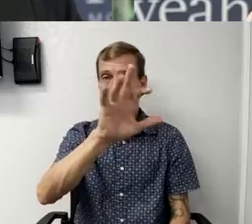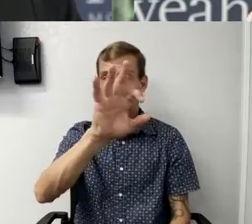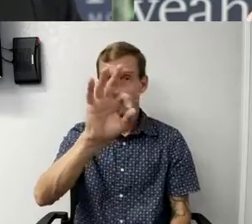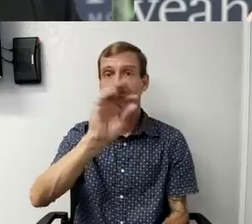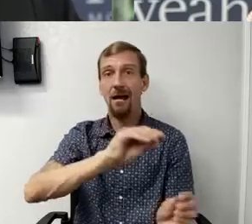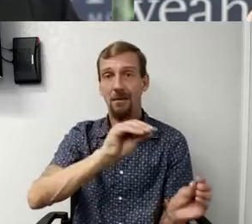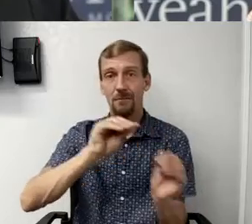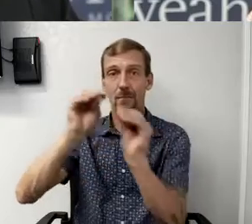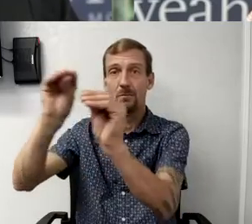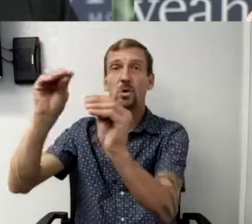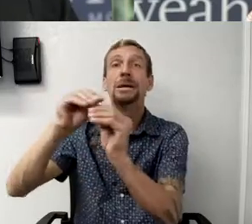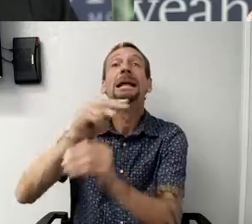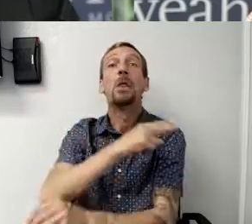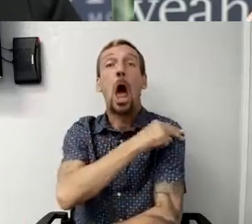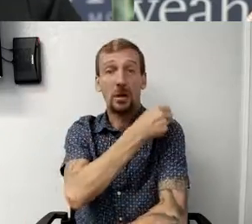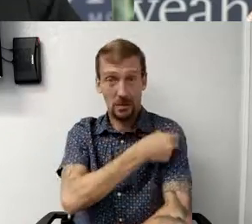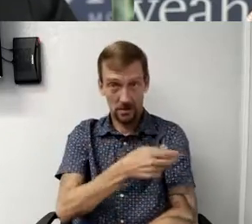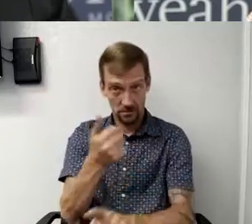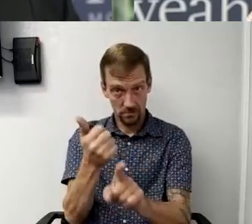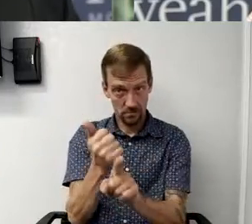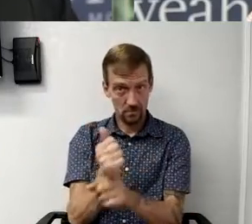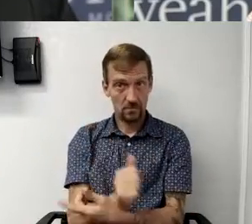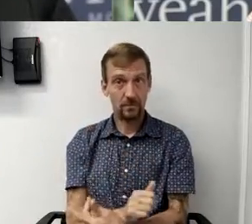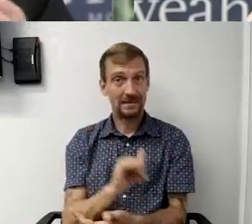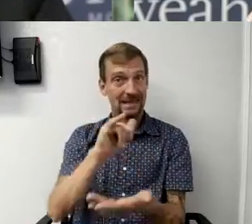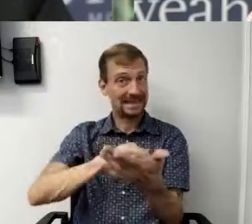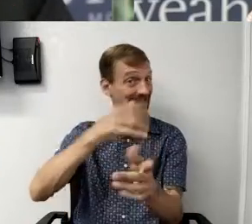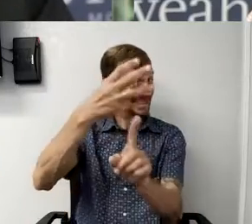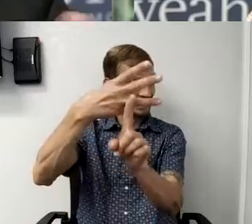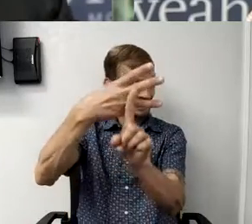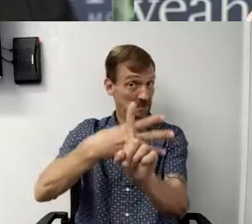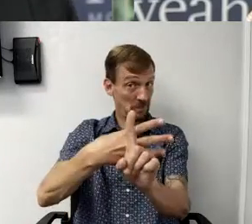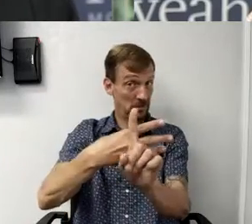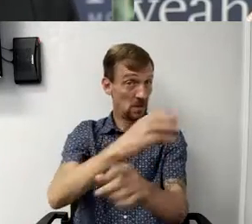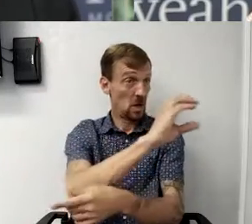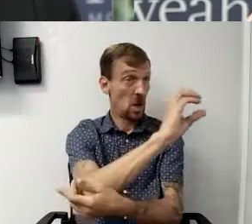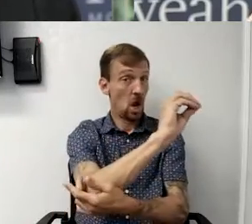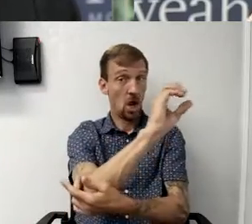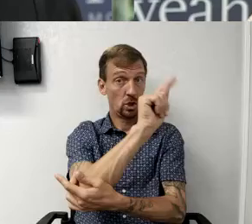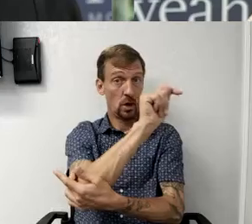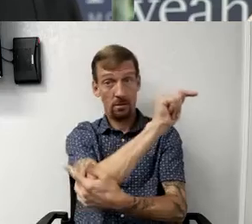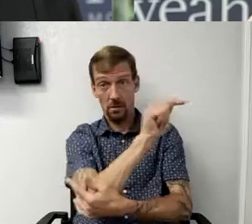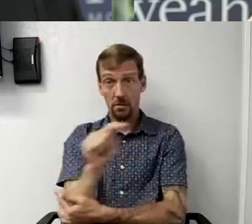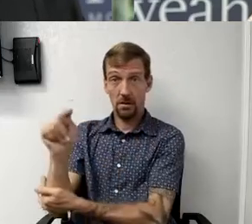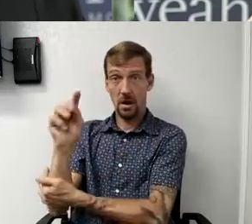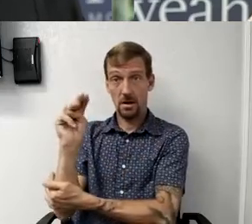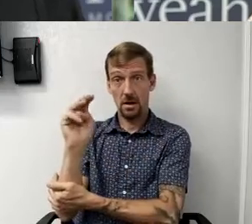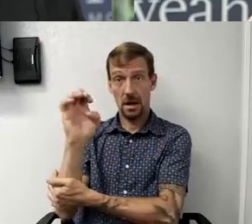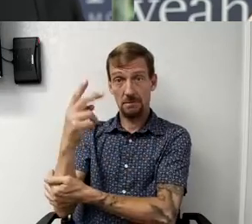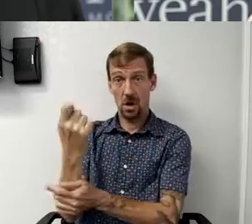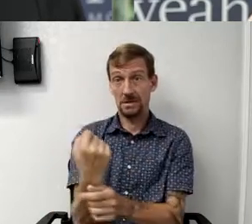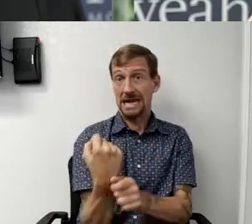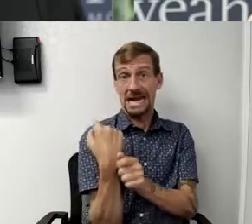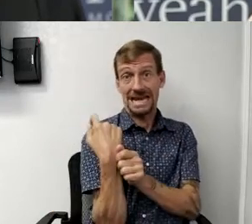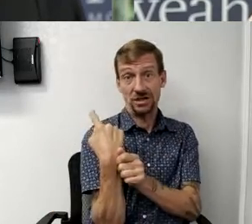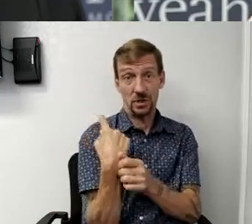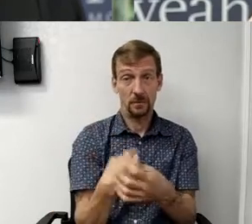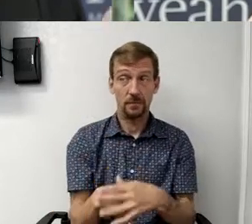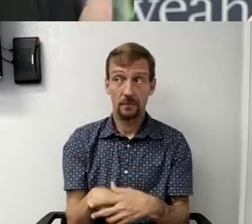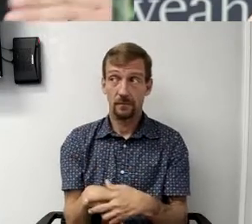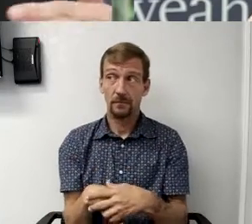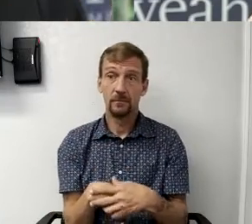were hospitalized. So to give you, so that's over that 6-month period from October to March this past year. In